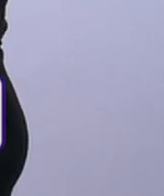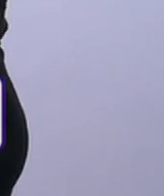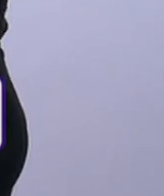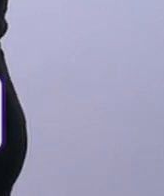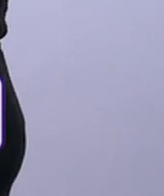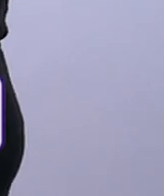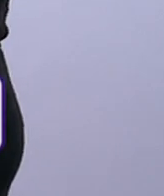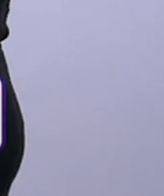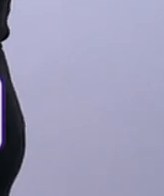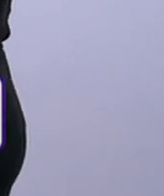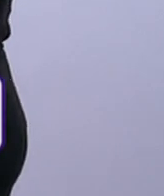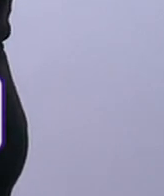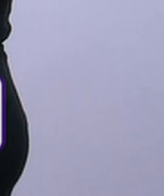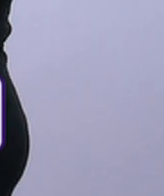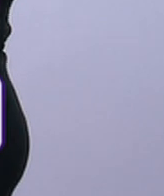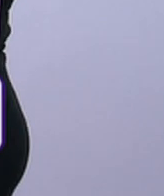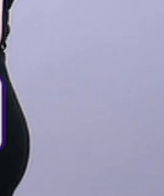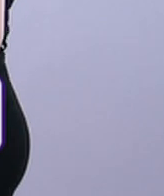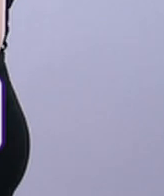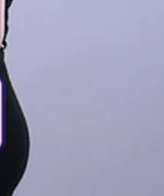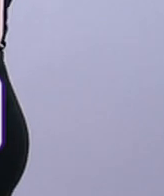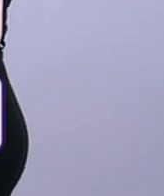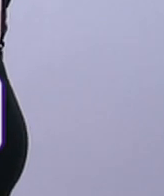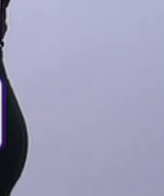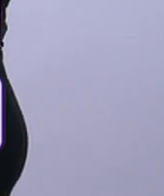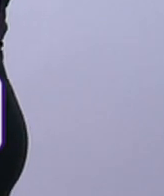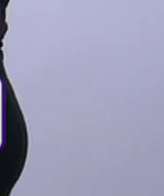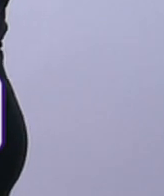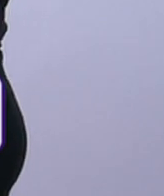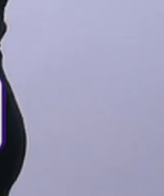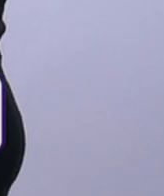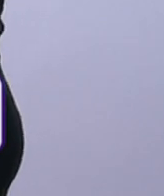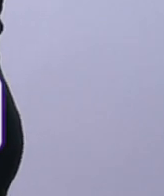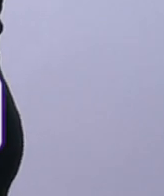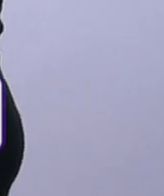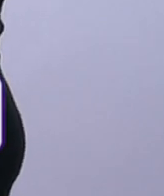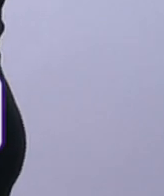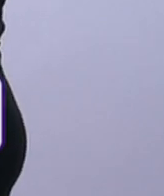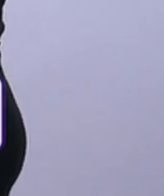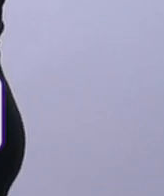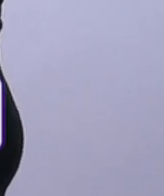That's picture D. That's great. What comes the next?